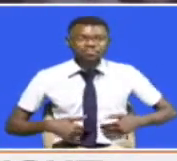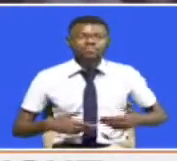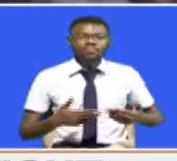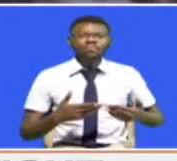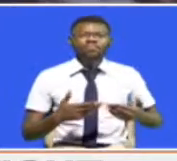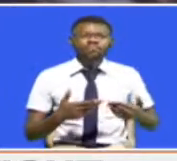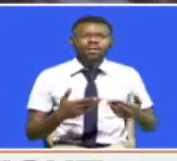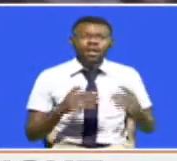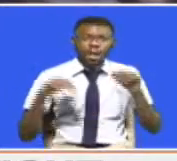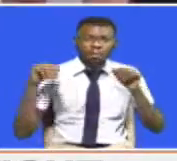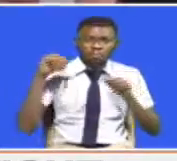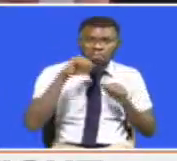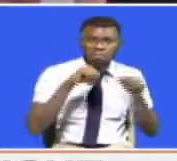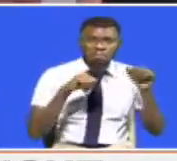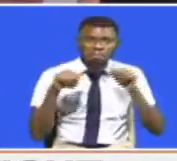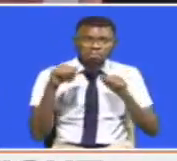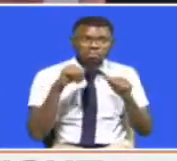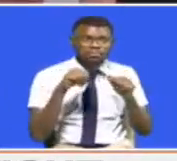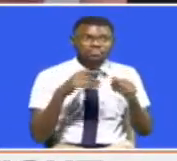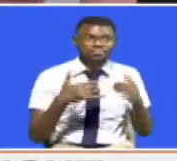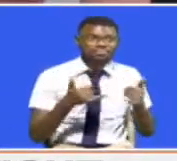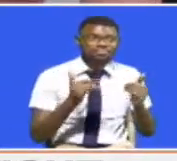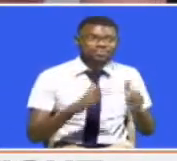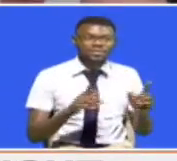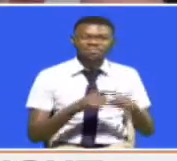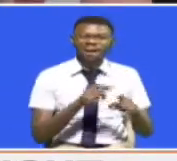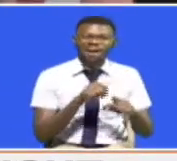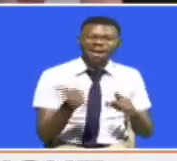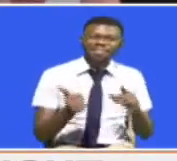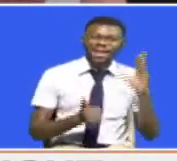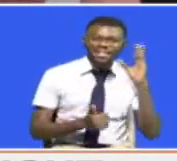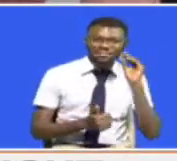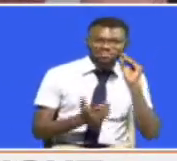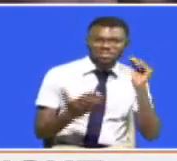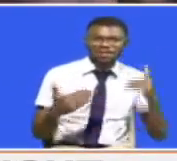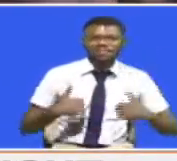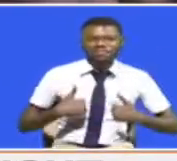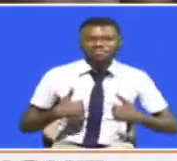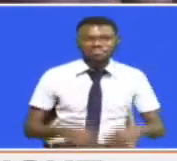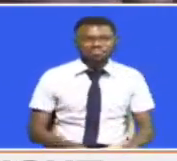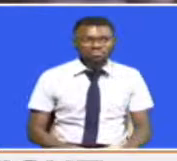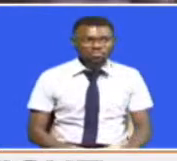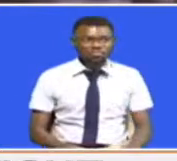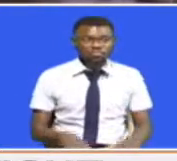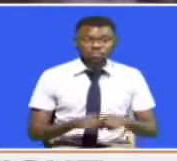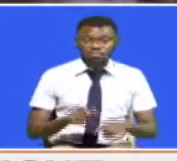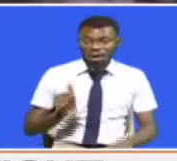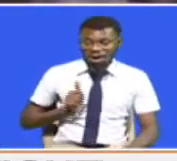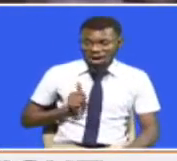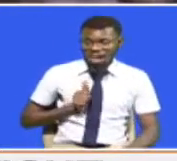boxers and of course experienced boxers and the girl child